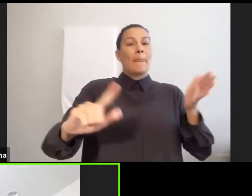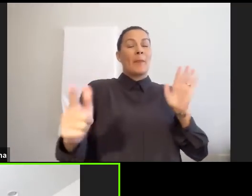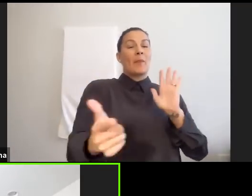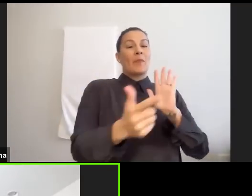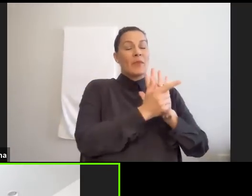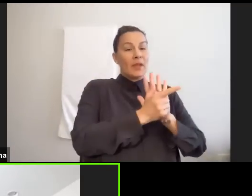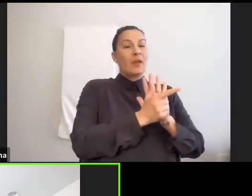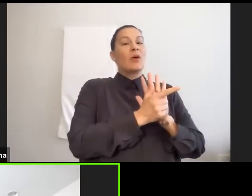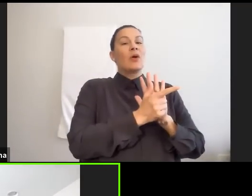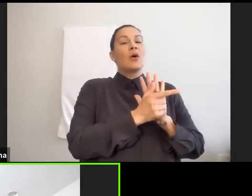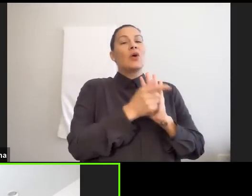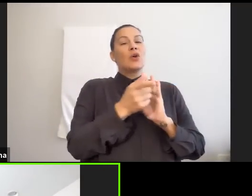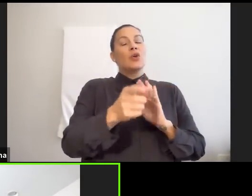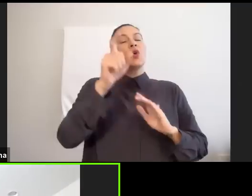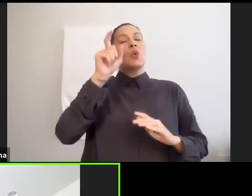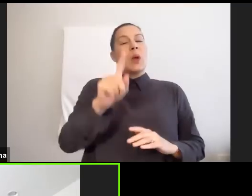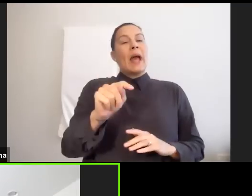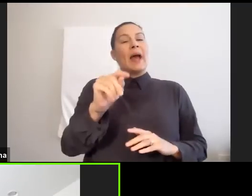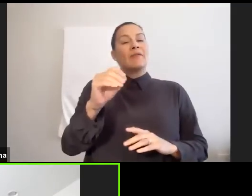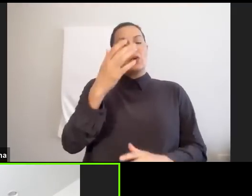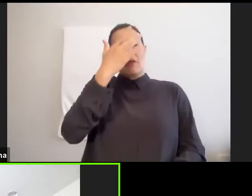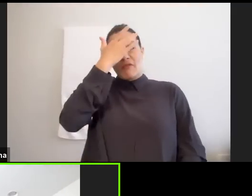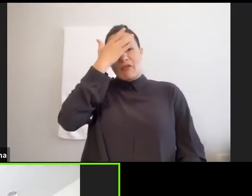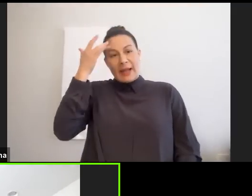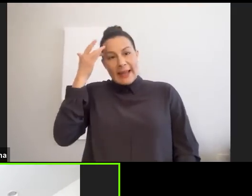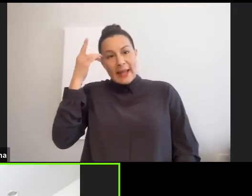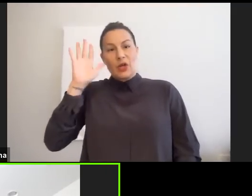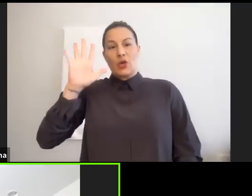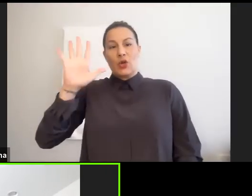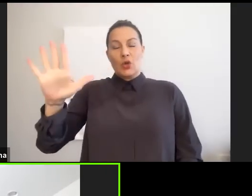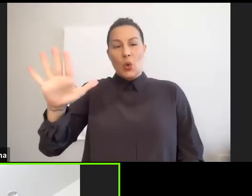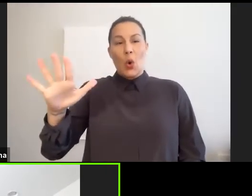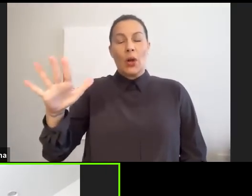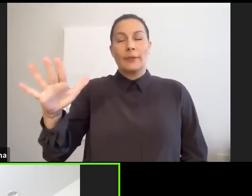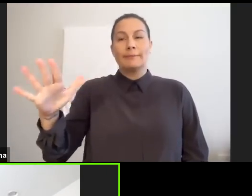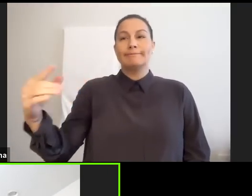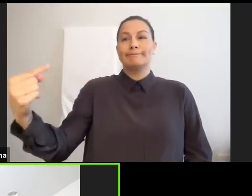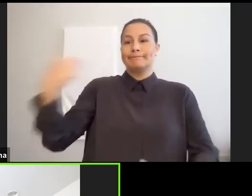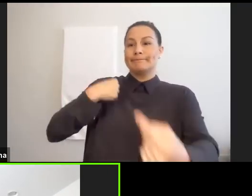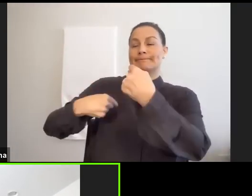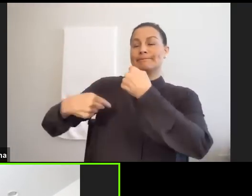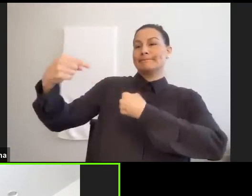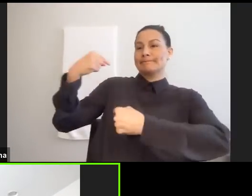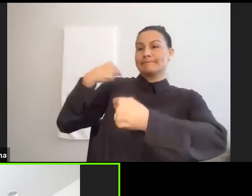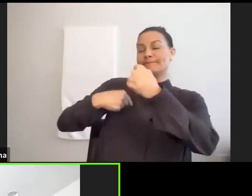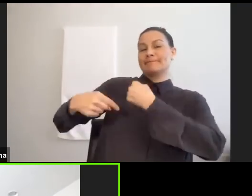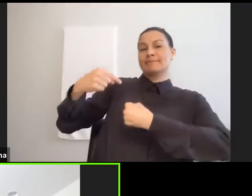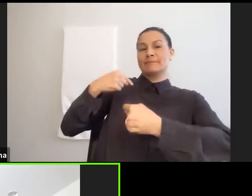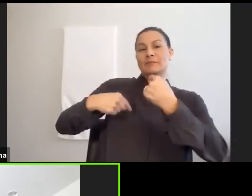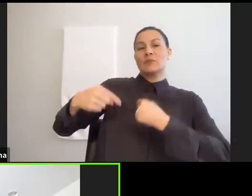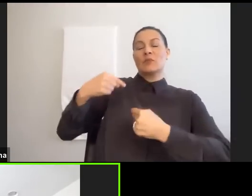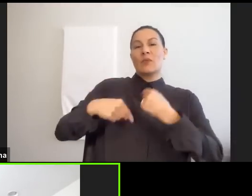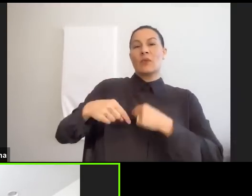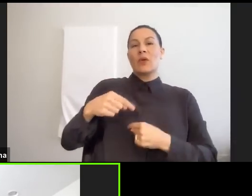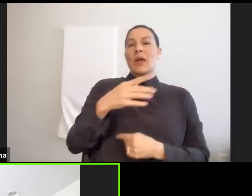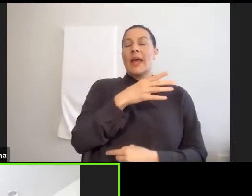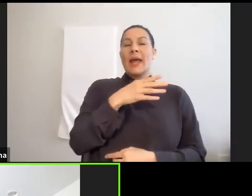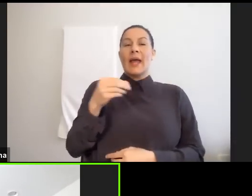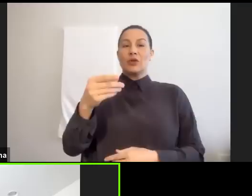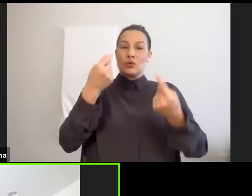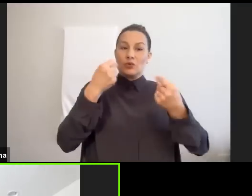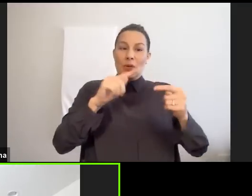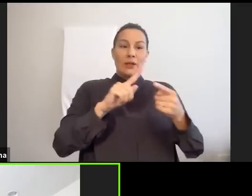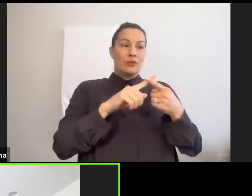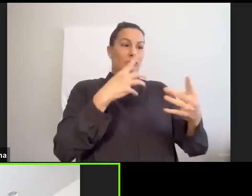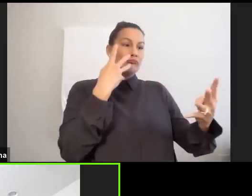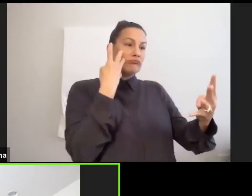that prop up your institutions, that prop up your way of life to criminalize us, to incarcerate us, and to kill us.